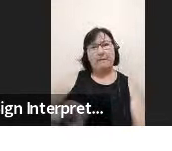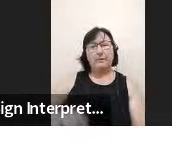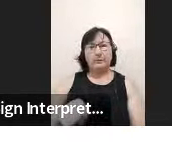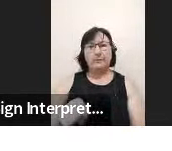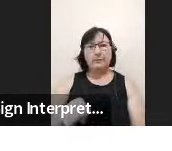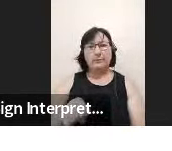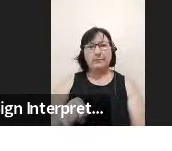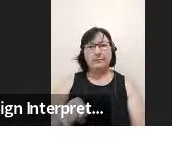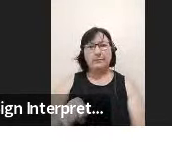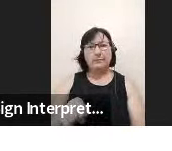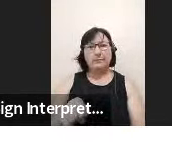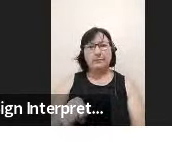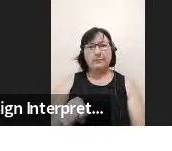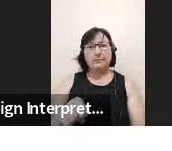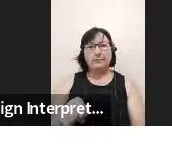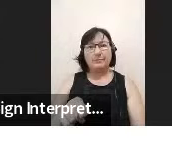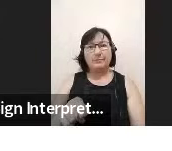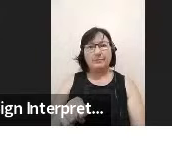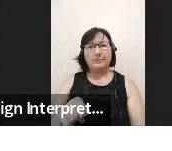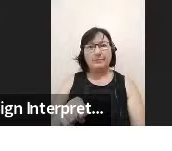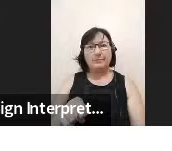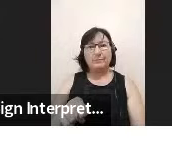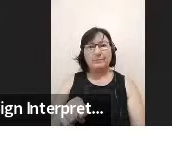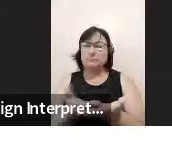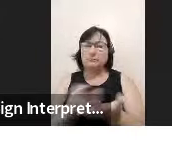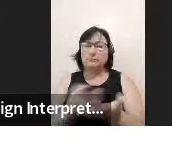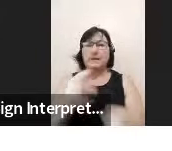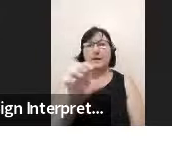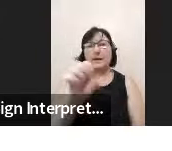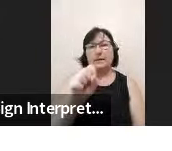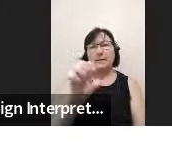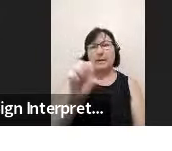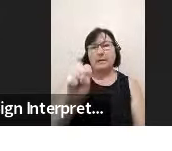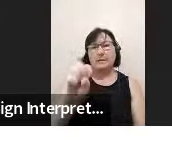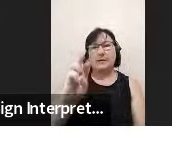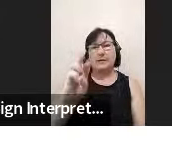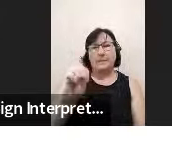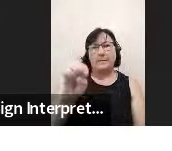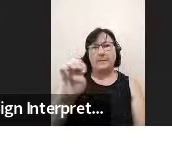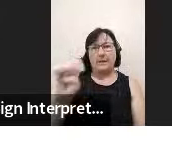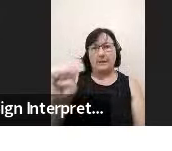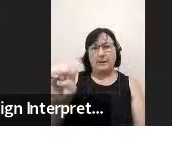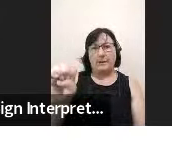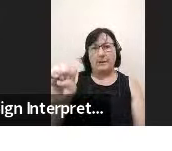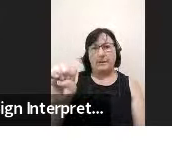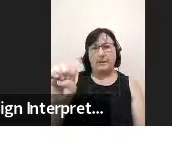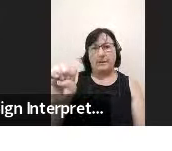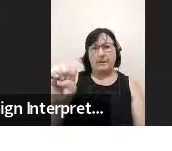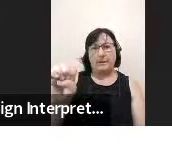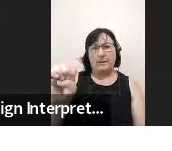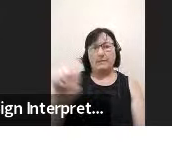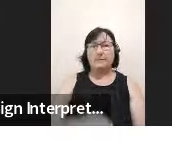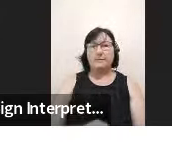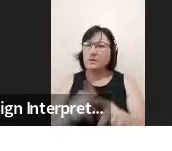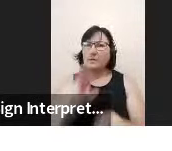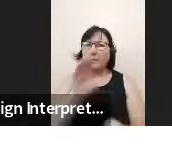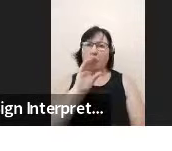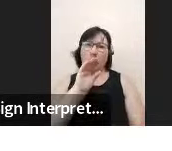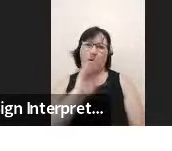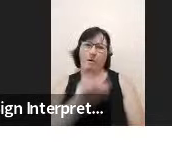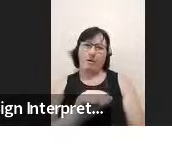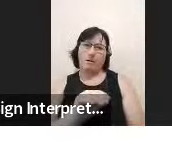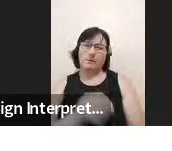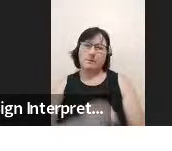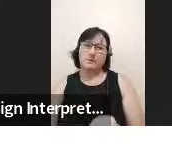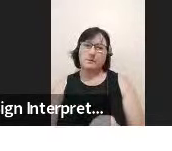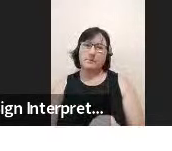are proposed by SMMEs. And SMMEs have also requested that can they also use the